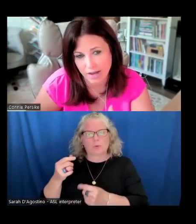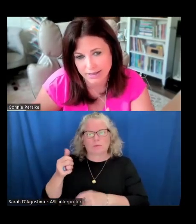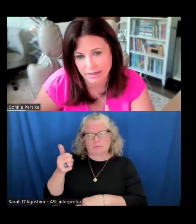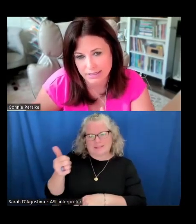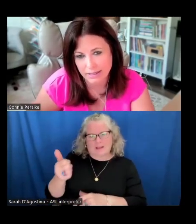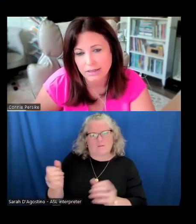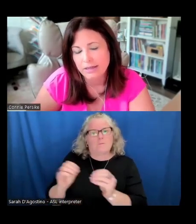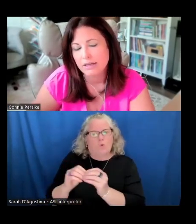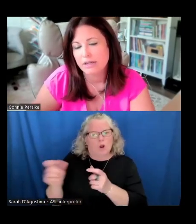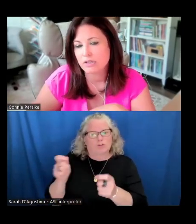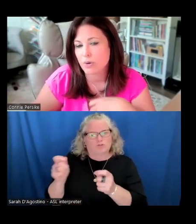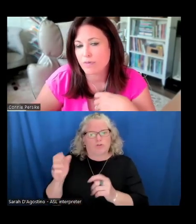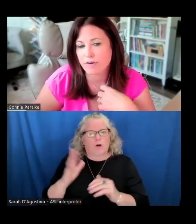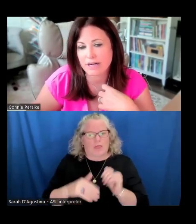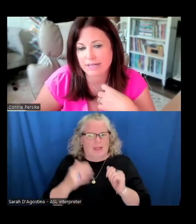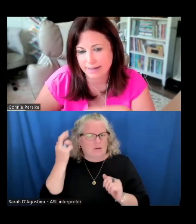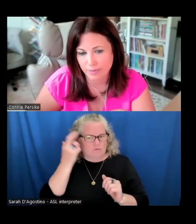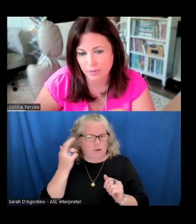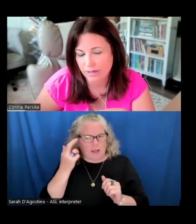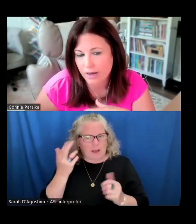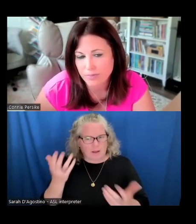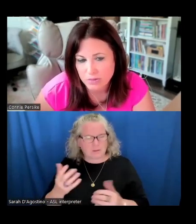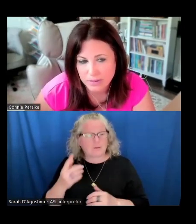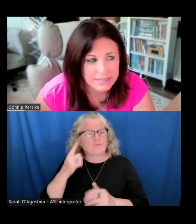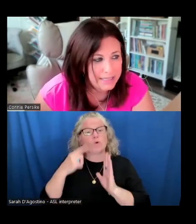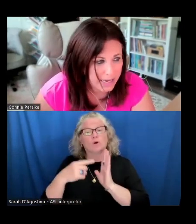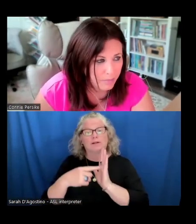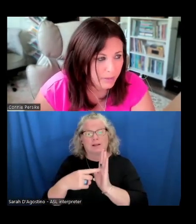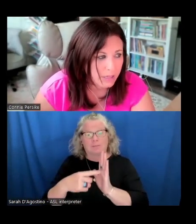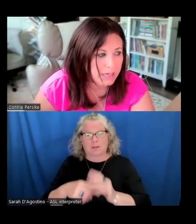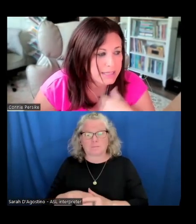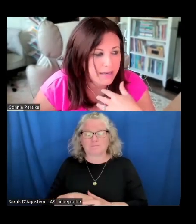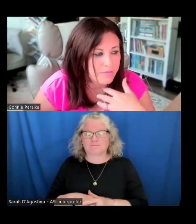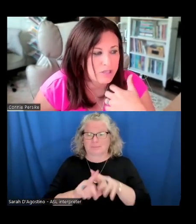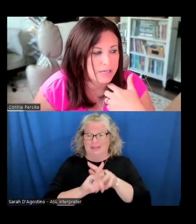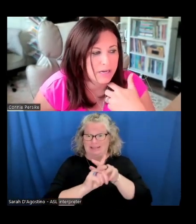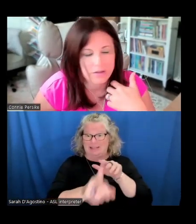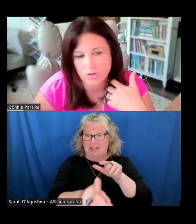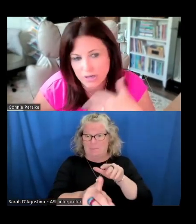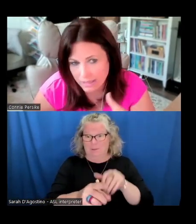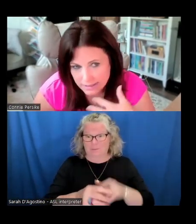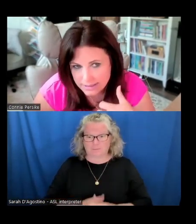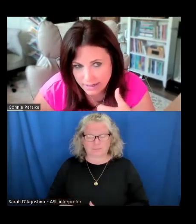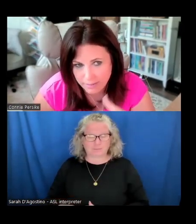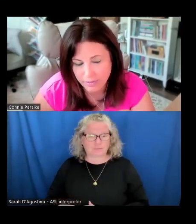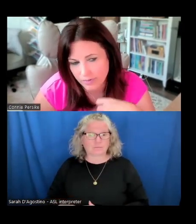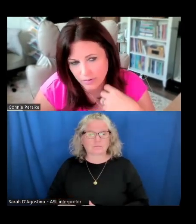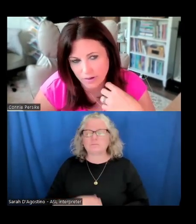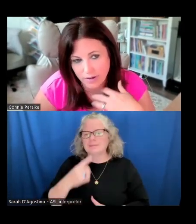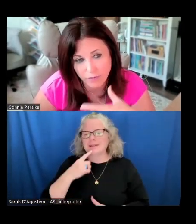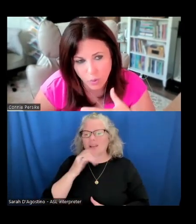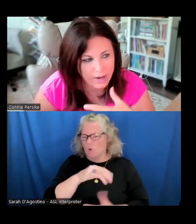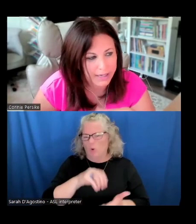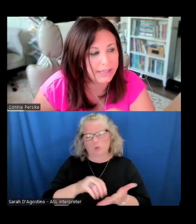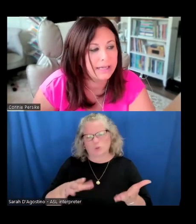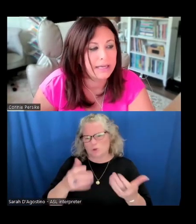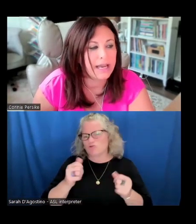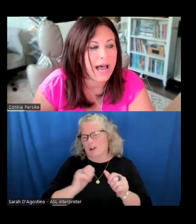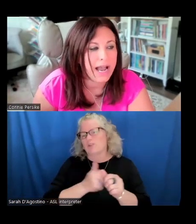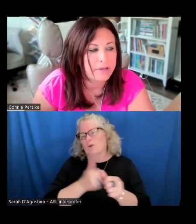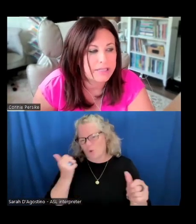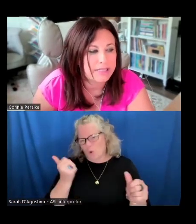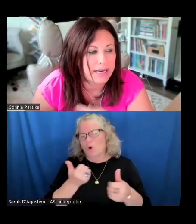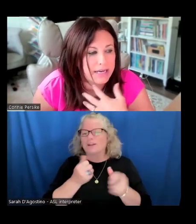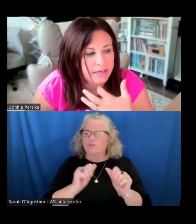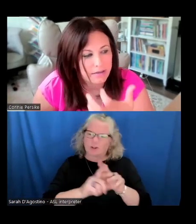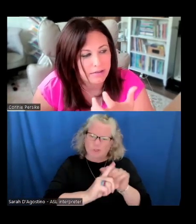they thought they did. So for example, when it comes to escape, instead of just saying they're trying to escape or avoid,